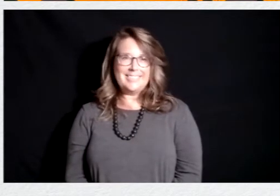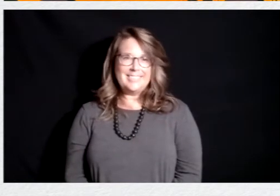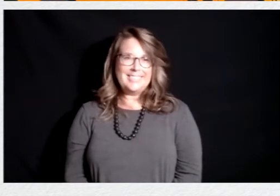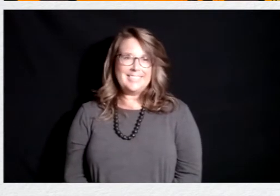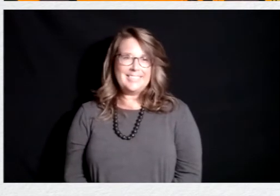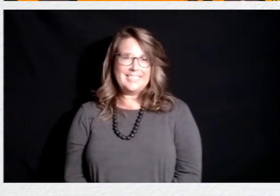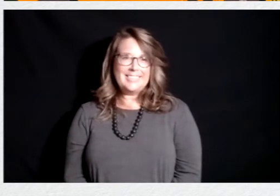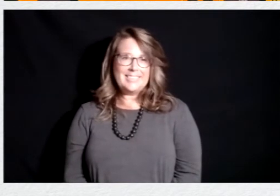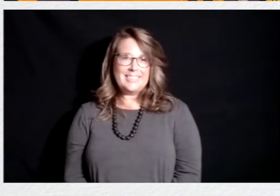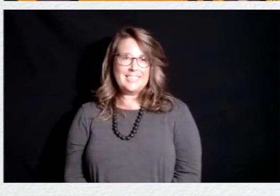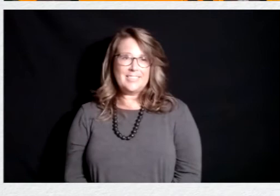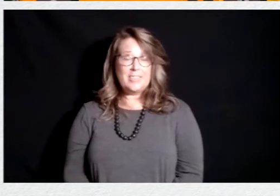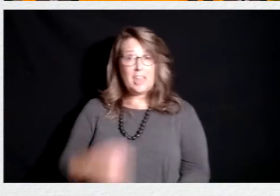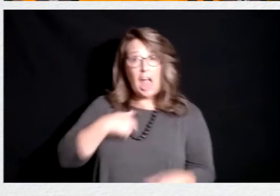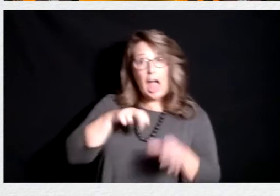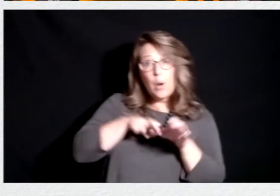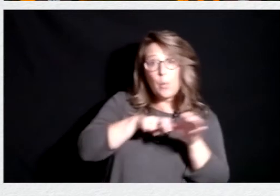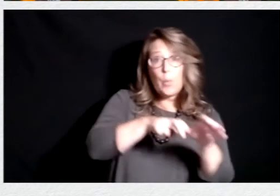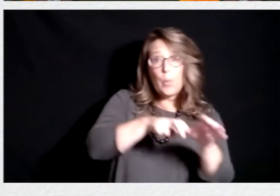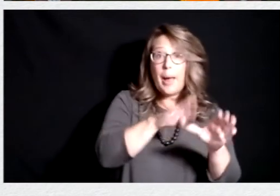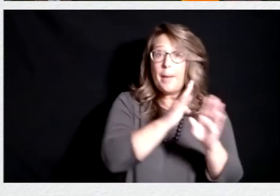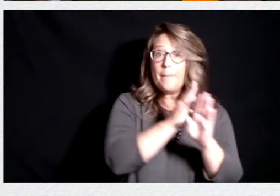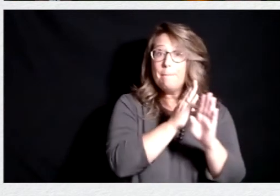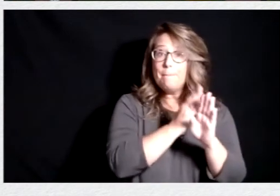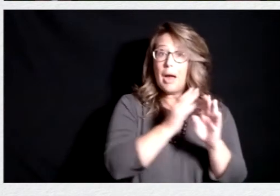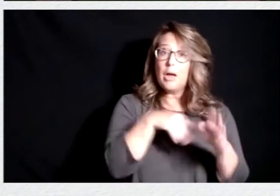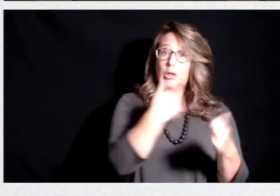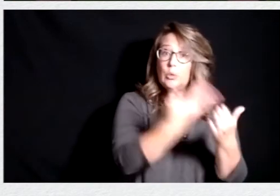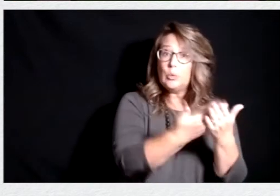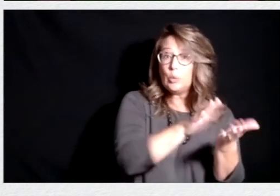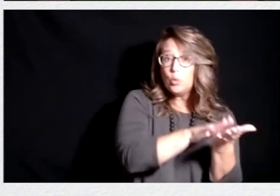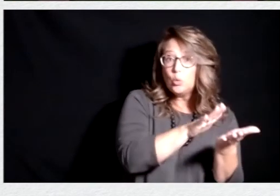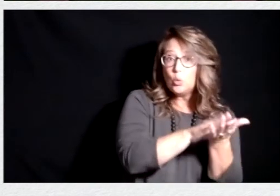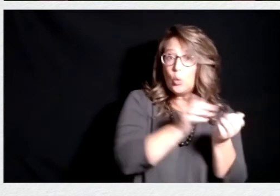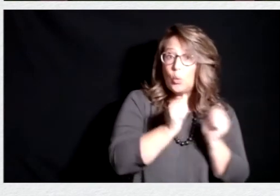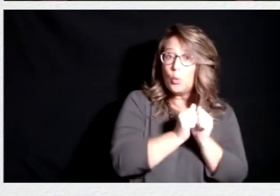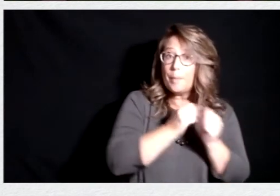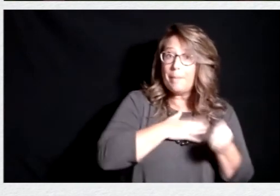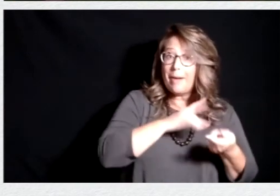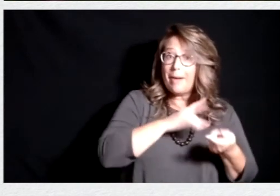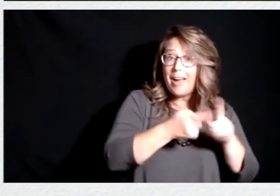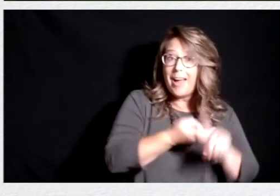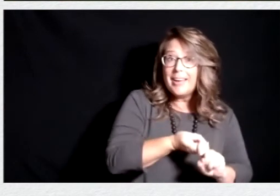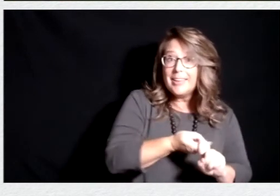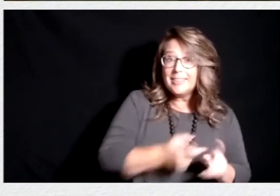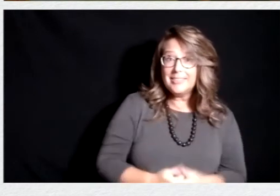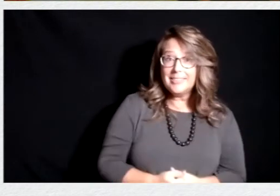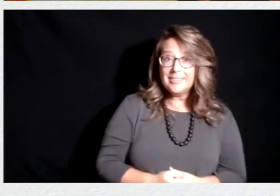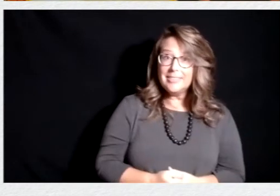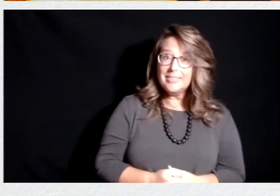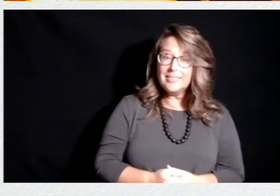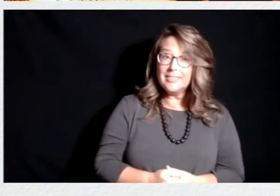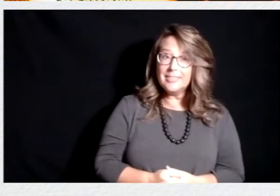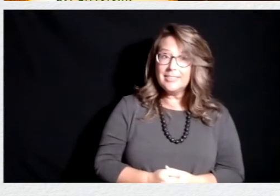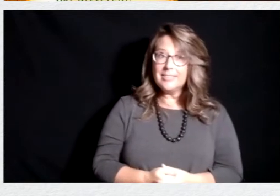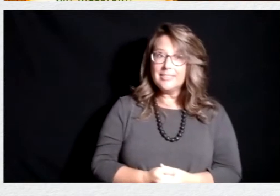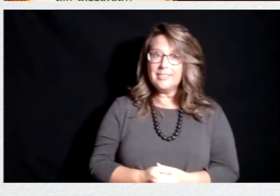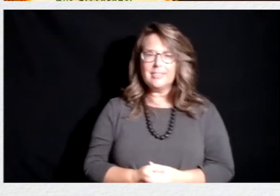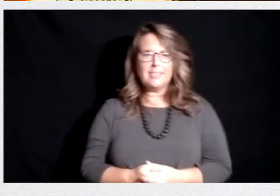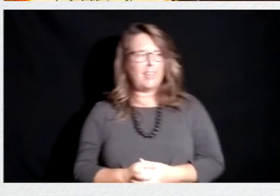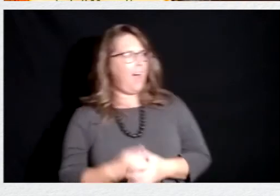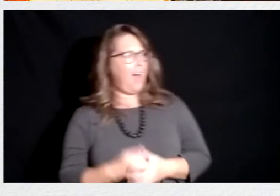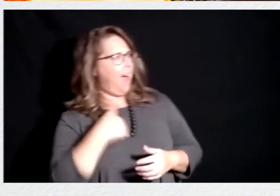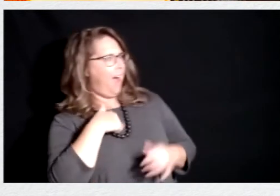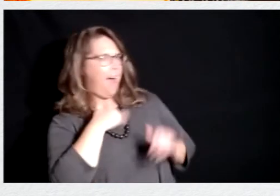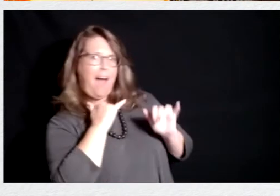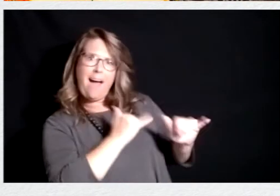I ride a bus to school with my friends. Yo voy en bus al colegio con mis amigos. So do